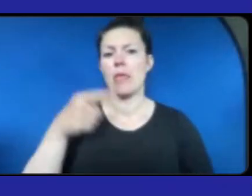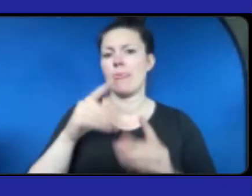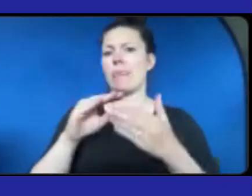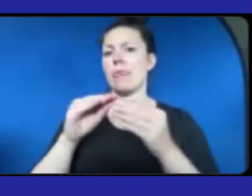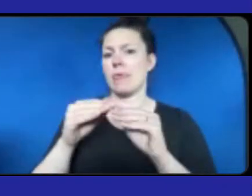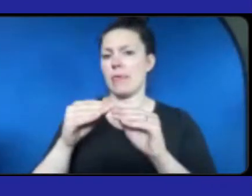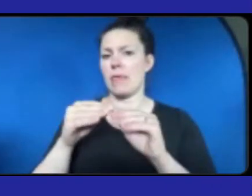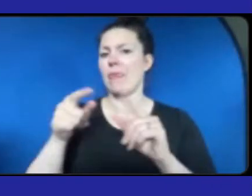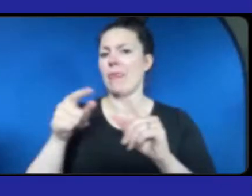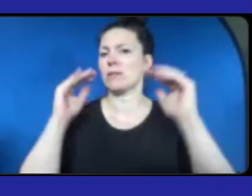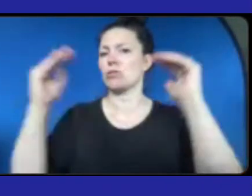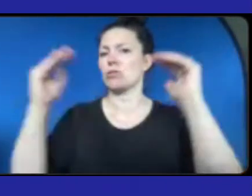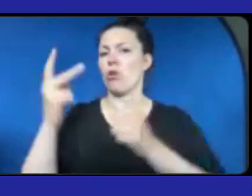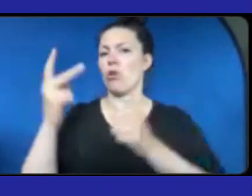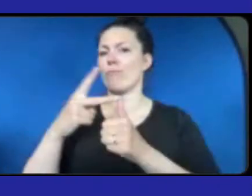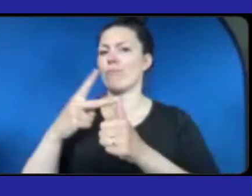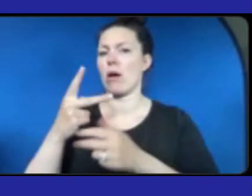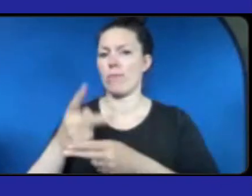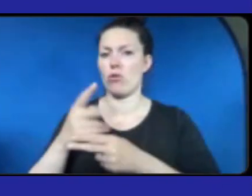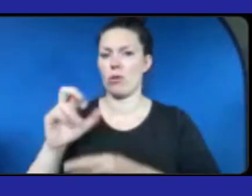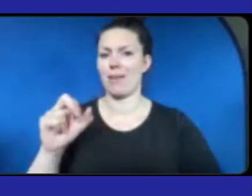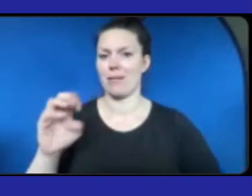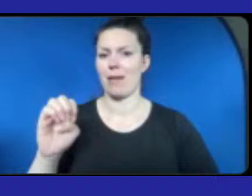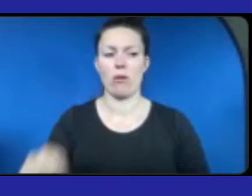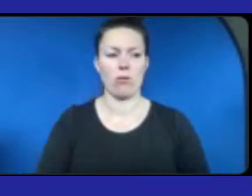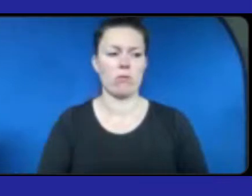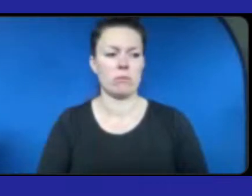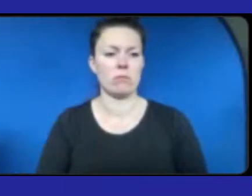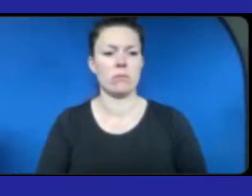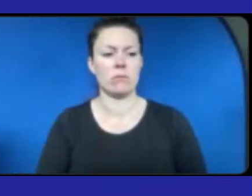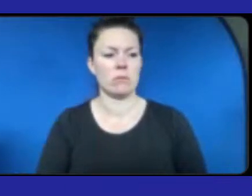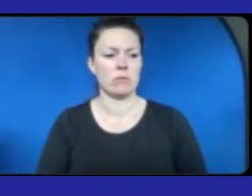adult primary care. Okay.